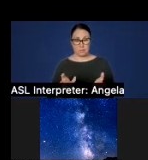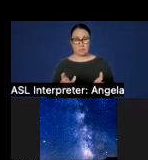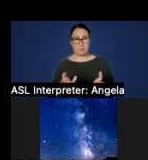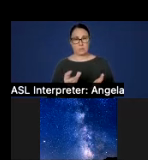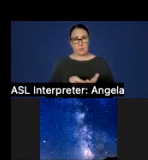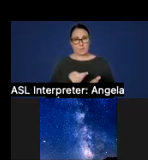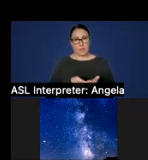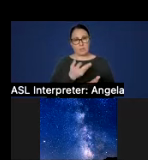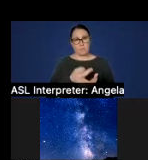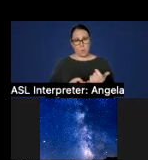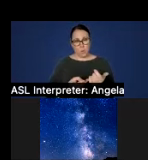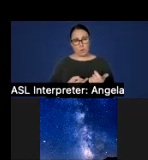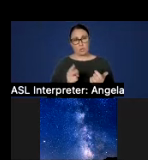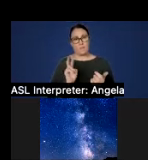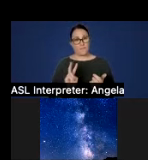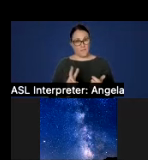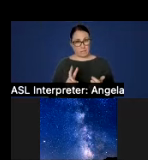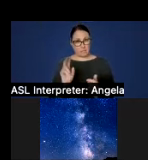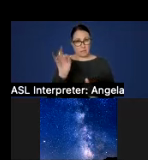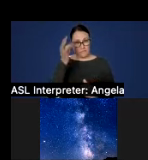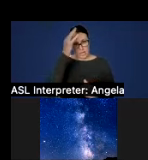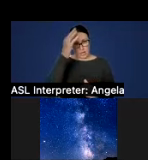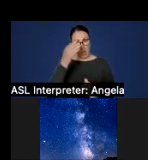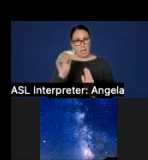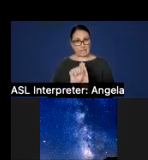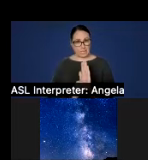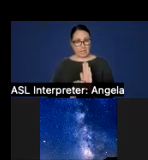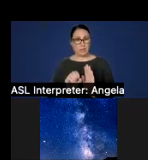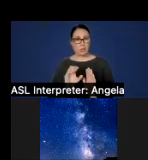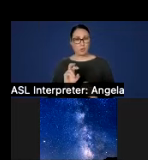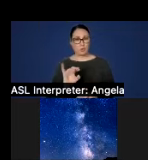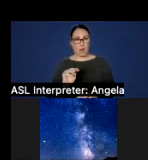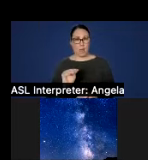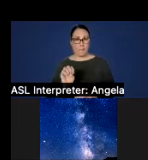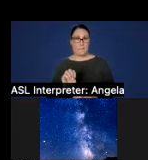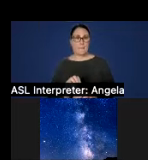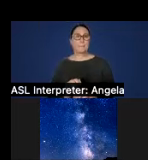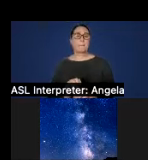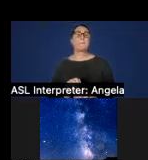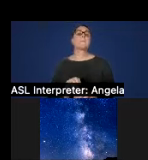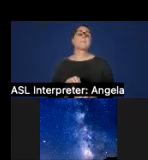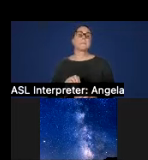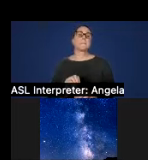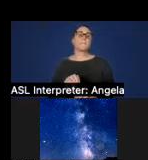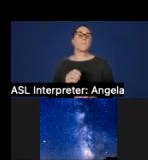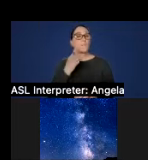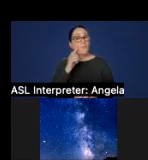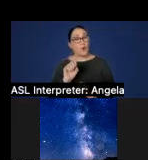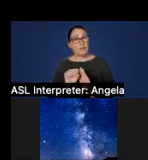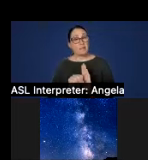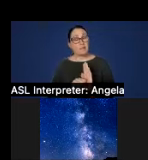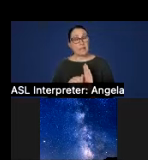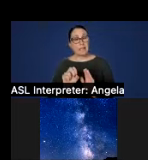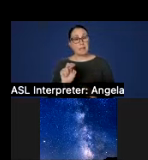those funds both to victims of federal crime and of state crime. And at least for the state of Nebraska, I will say